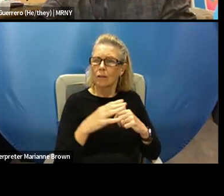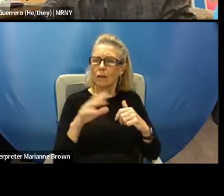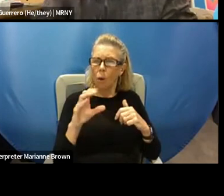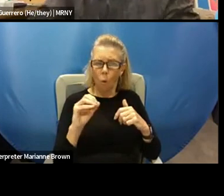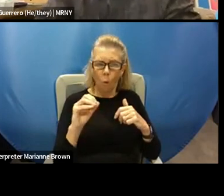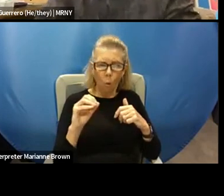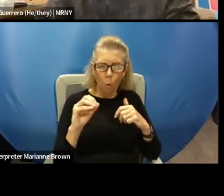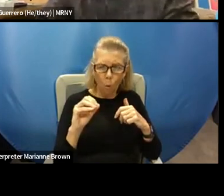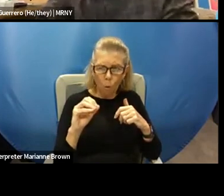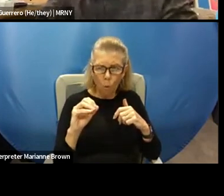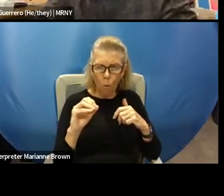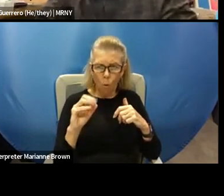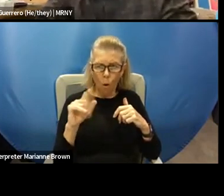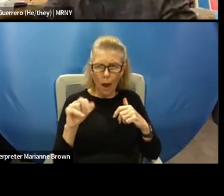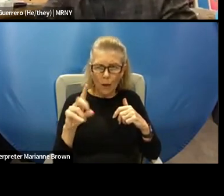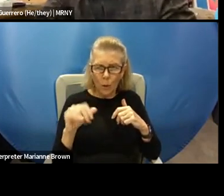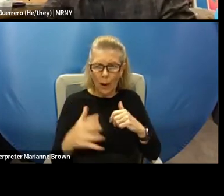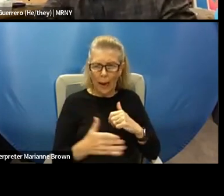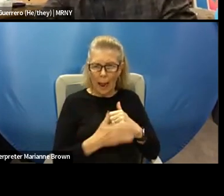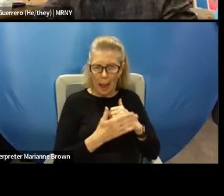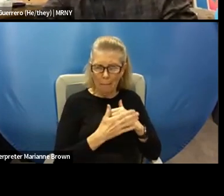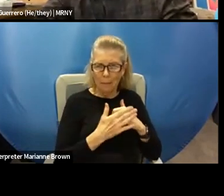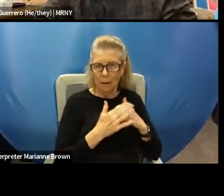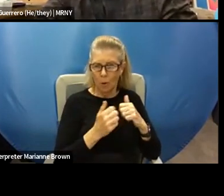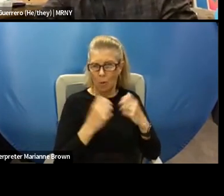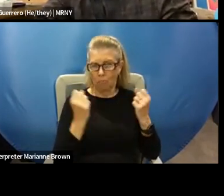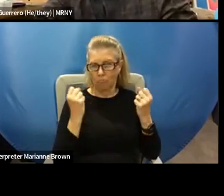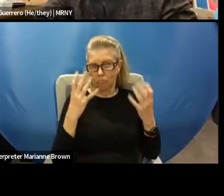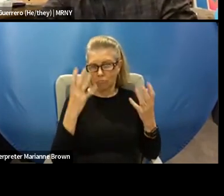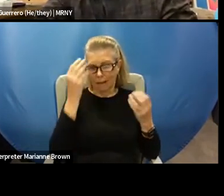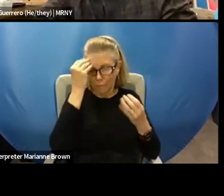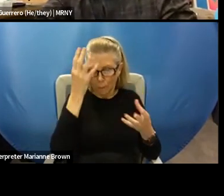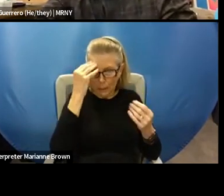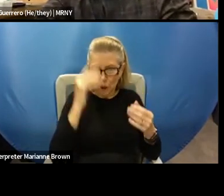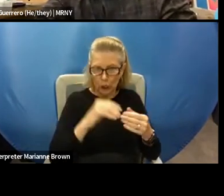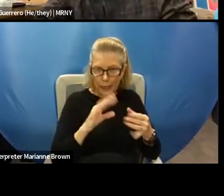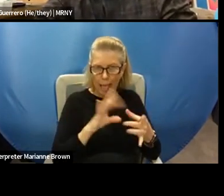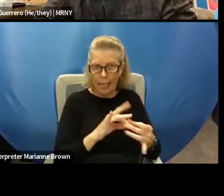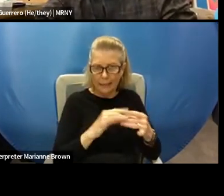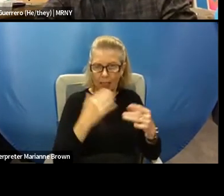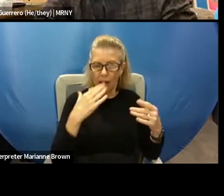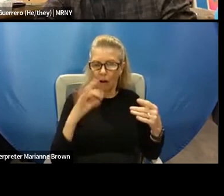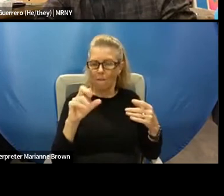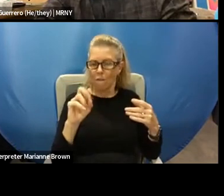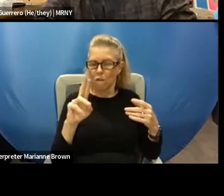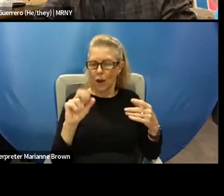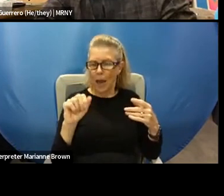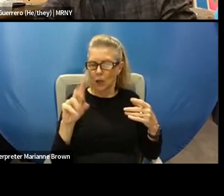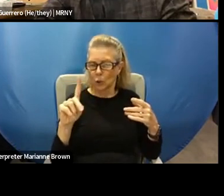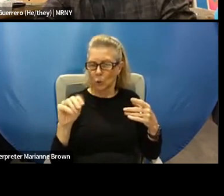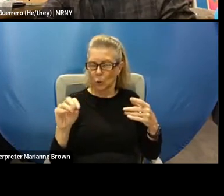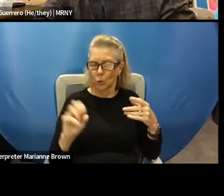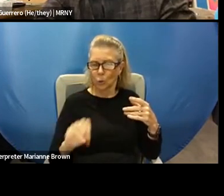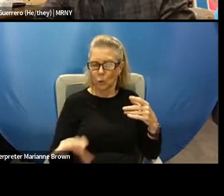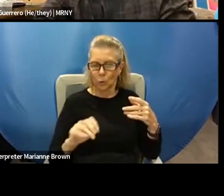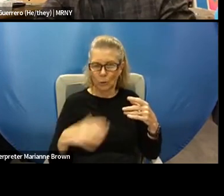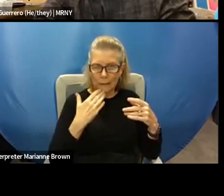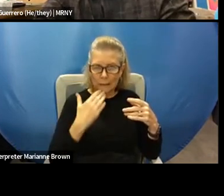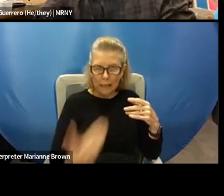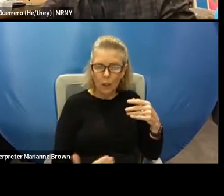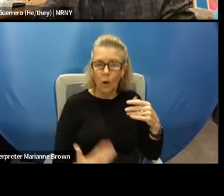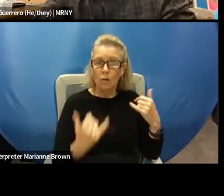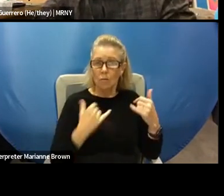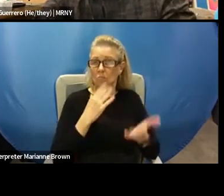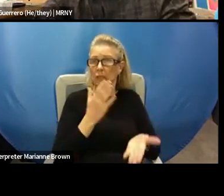with all this useful information and links. And yeah, and so at this point, I'm actually going to stop the